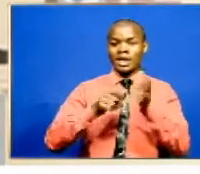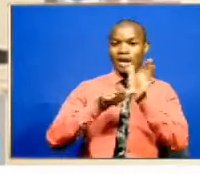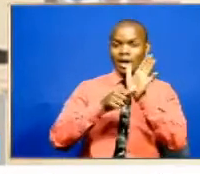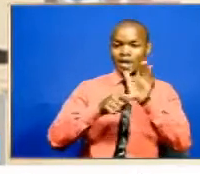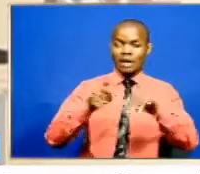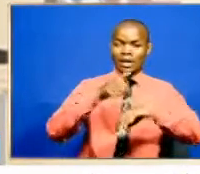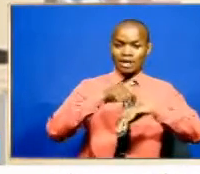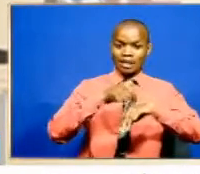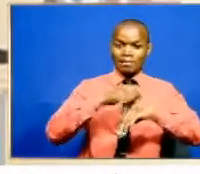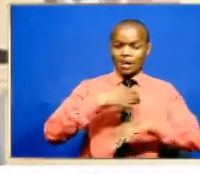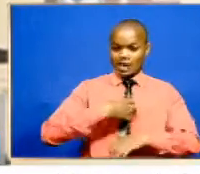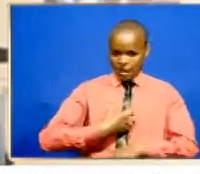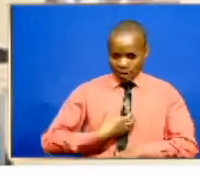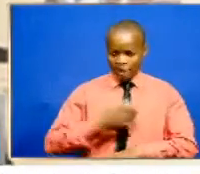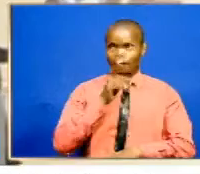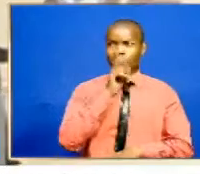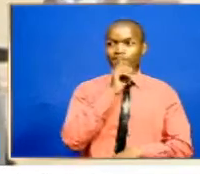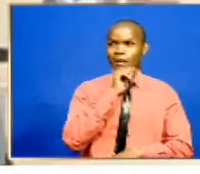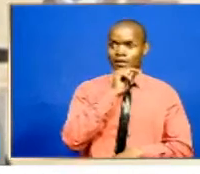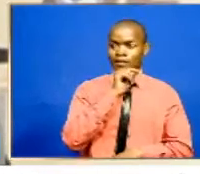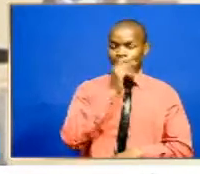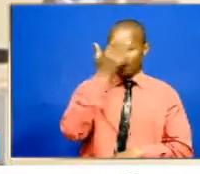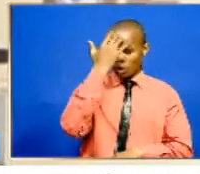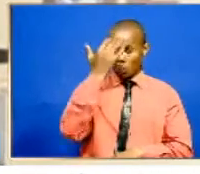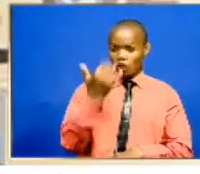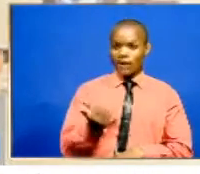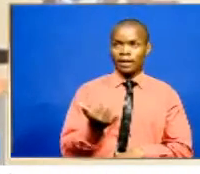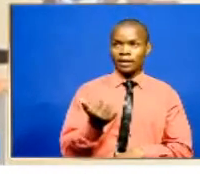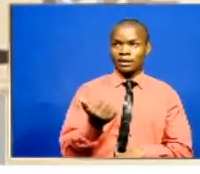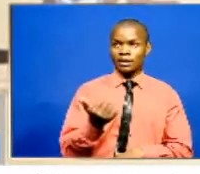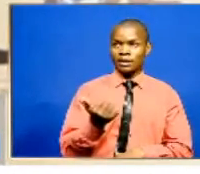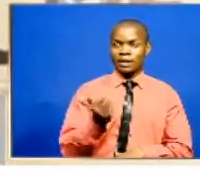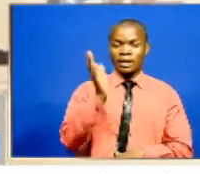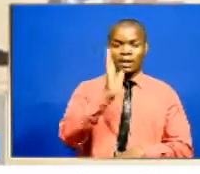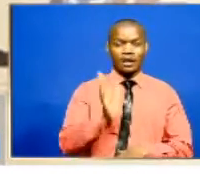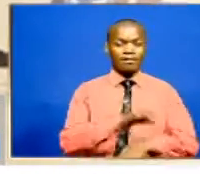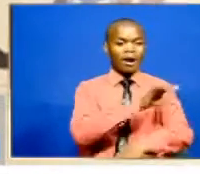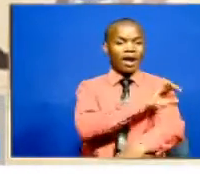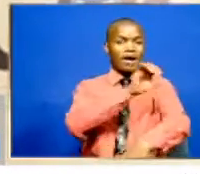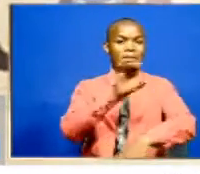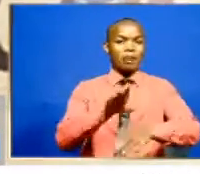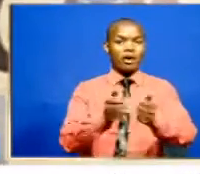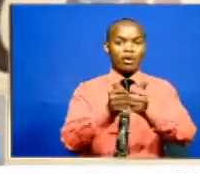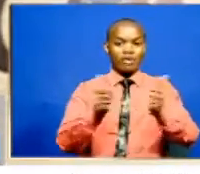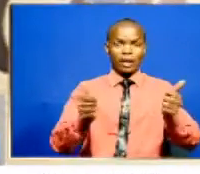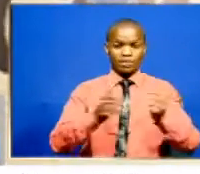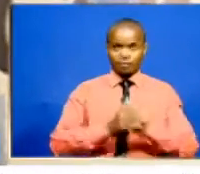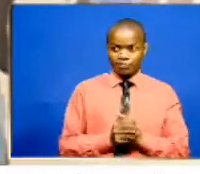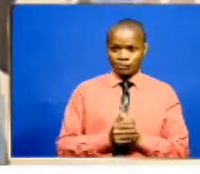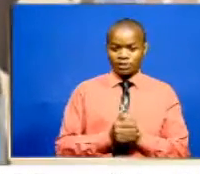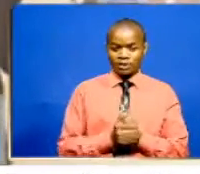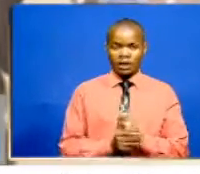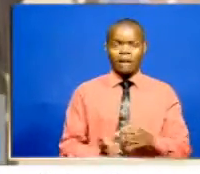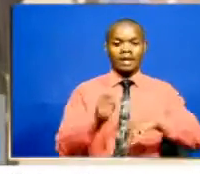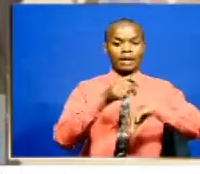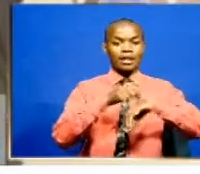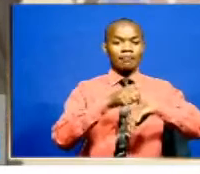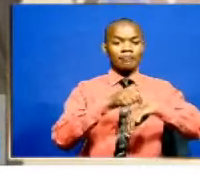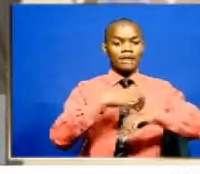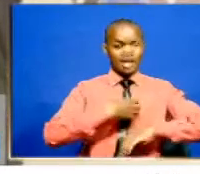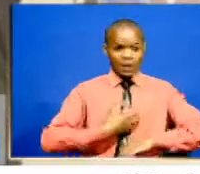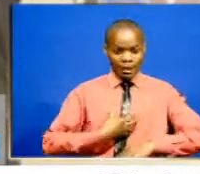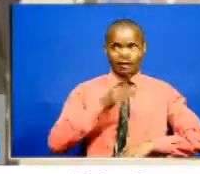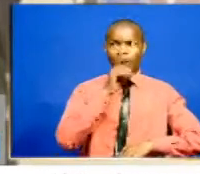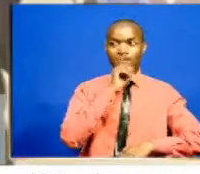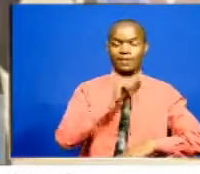retire, because they are never empowered well enough. So when they retire